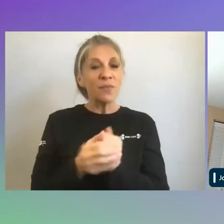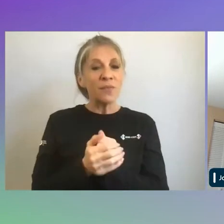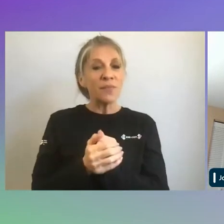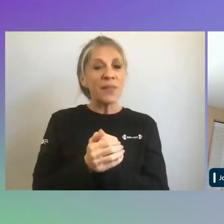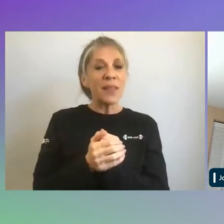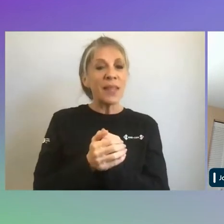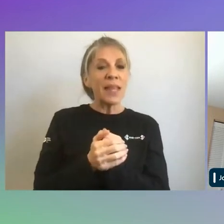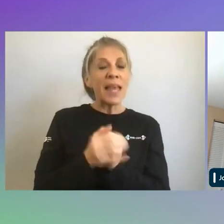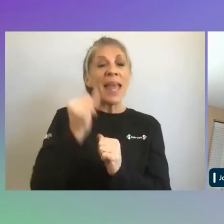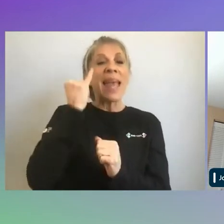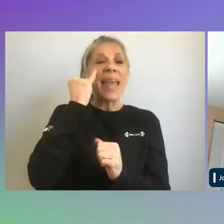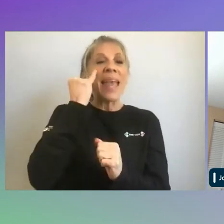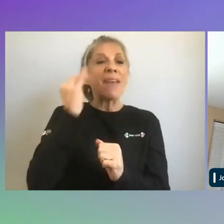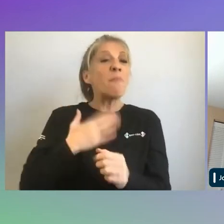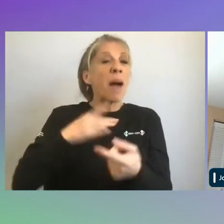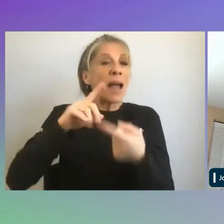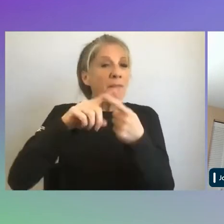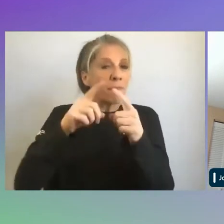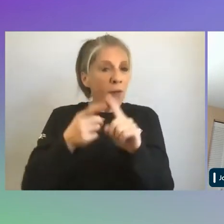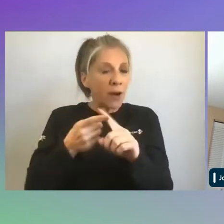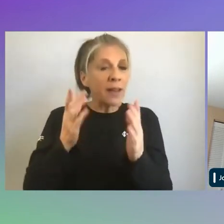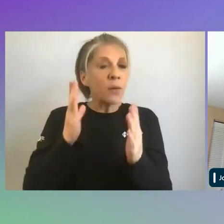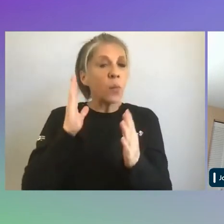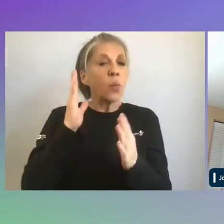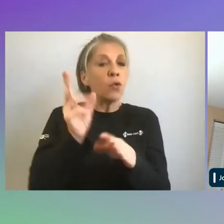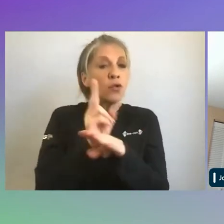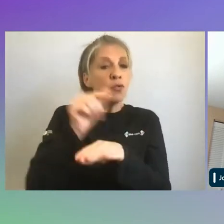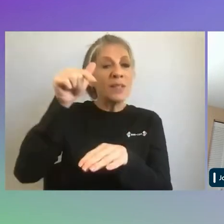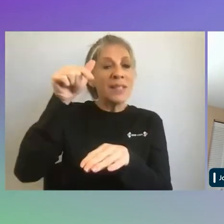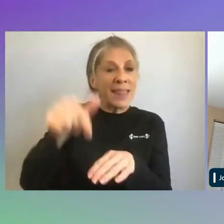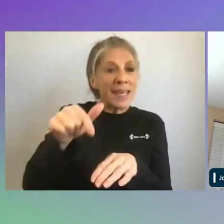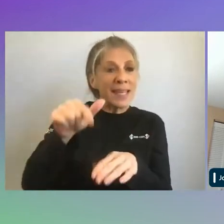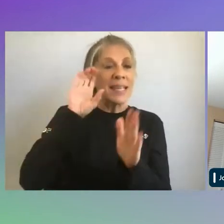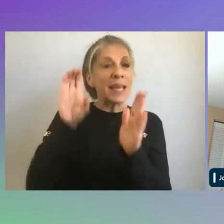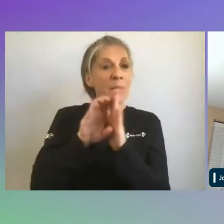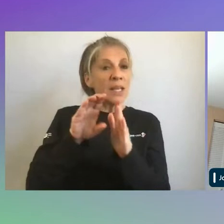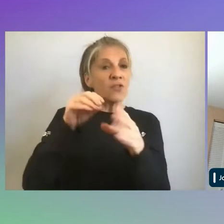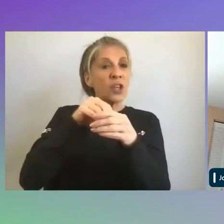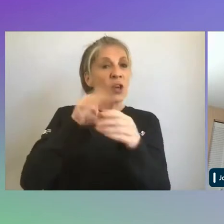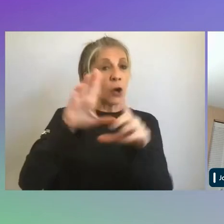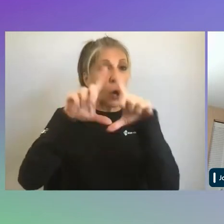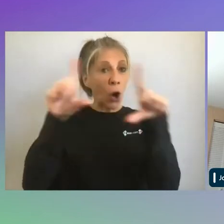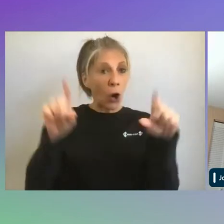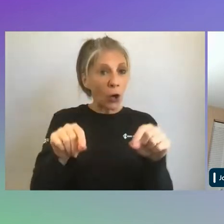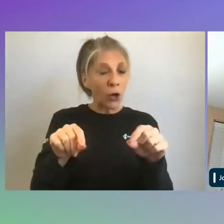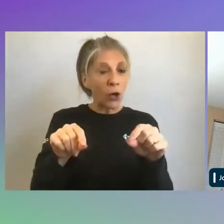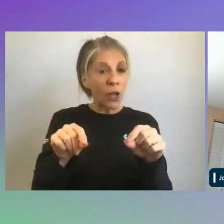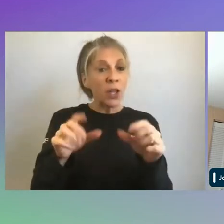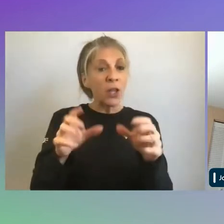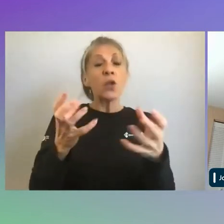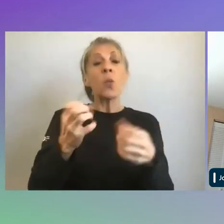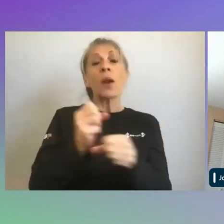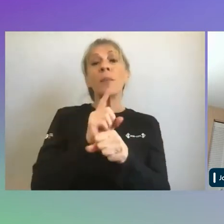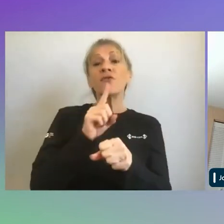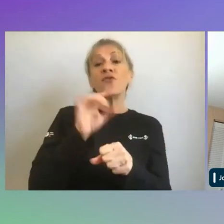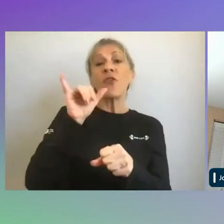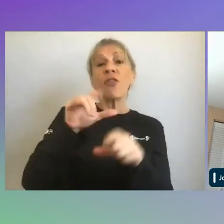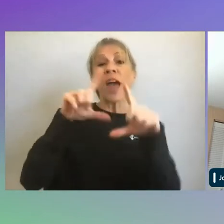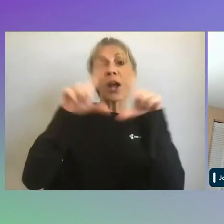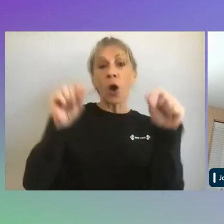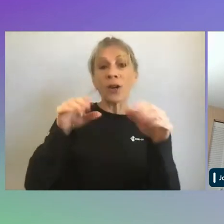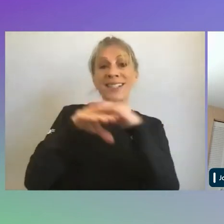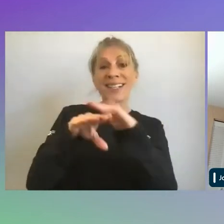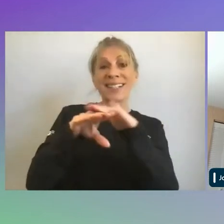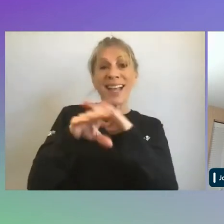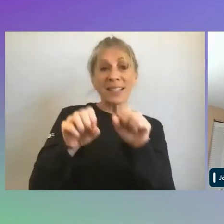Sushada's gonna, use this image in her card, and she wants to make sure that card is accessible, maybe